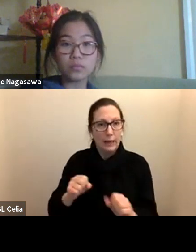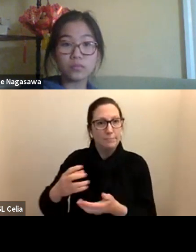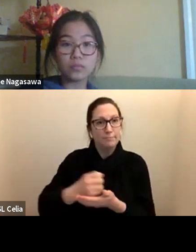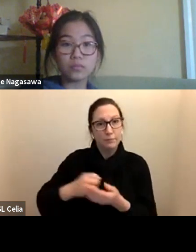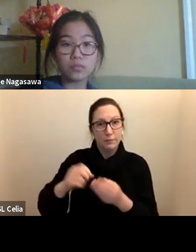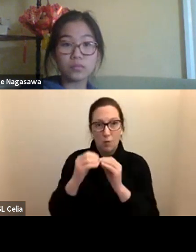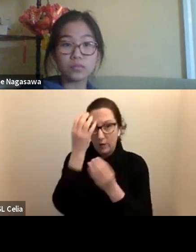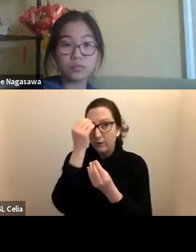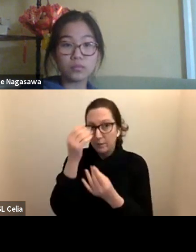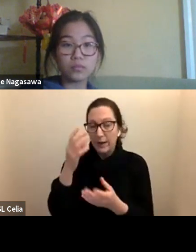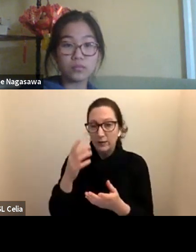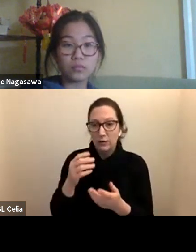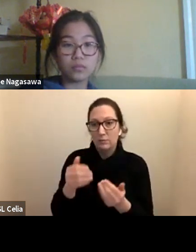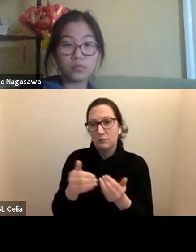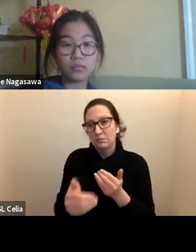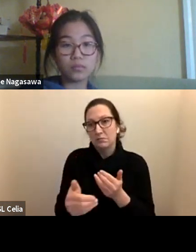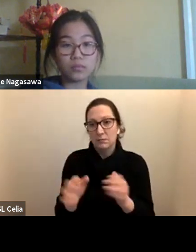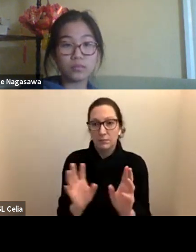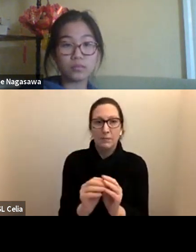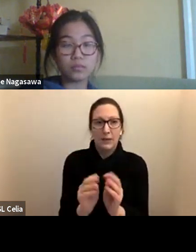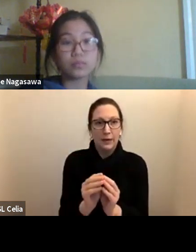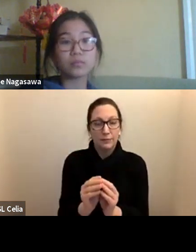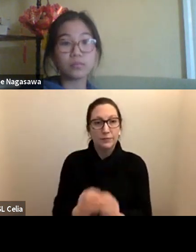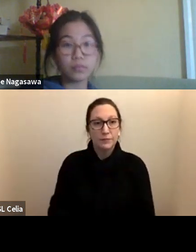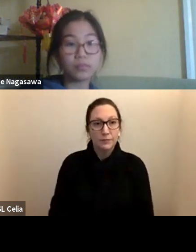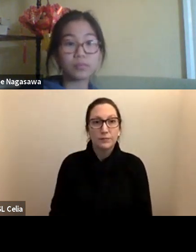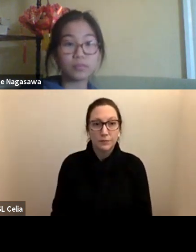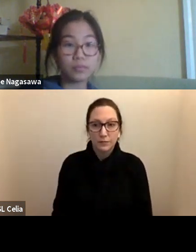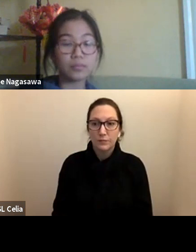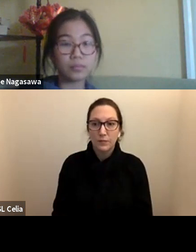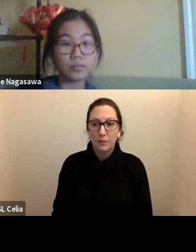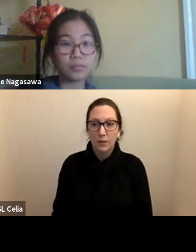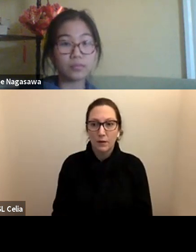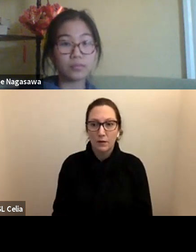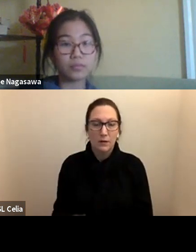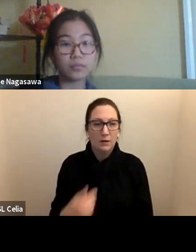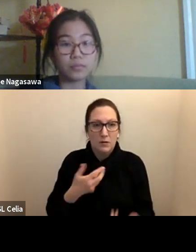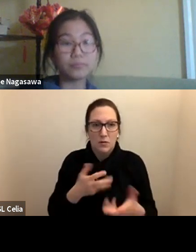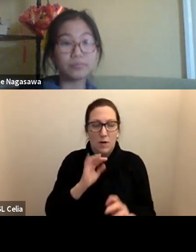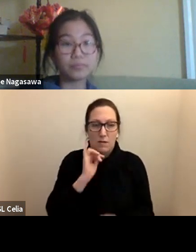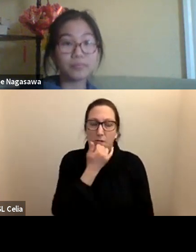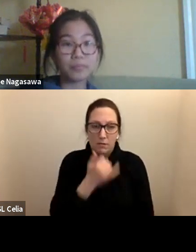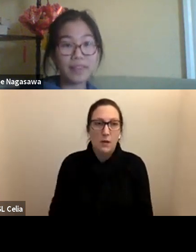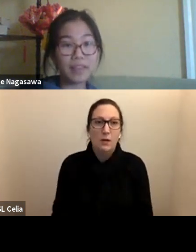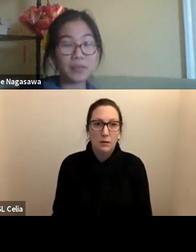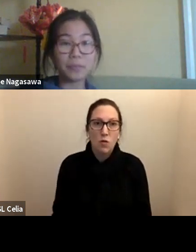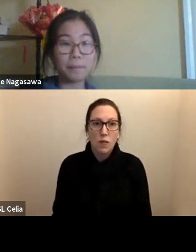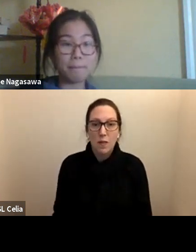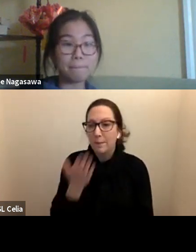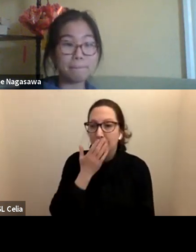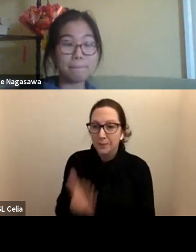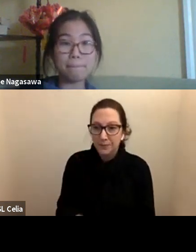that at next week's meeting, just so I don't speak incorrectly. Thank